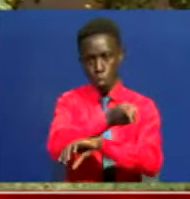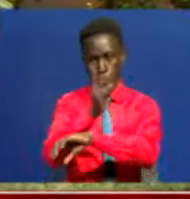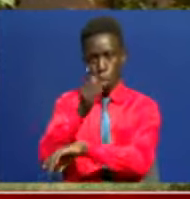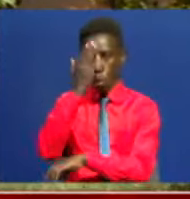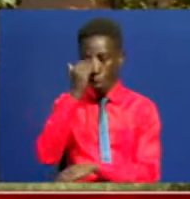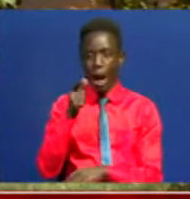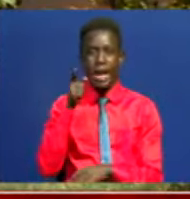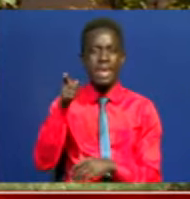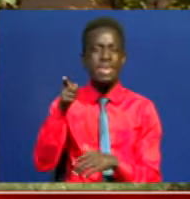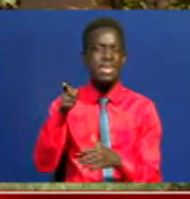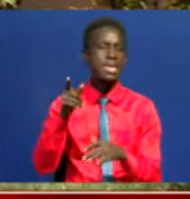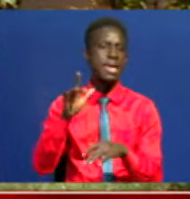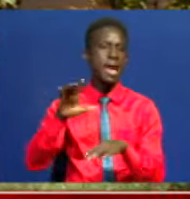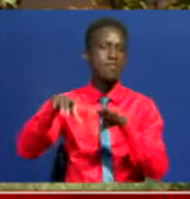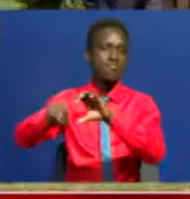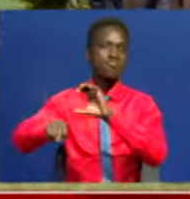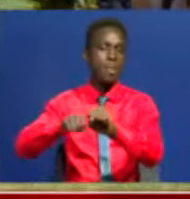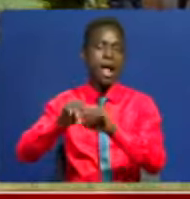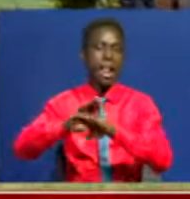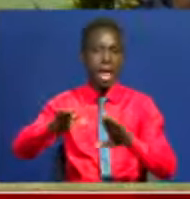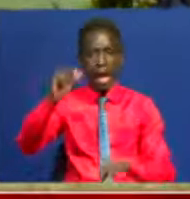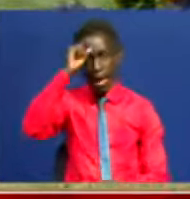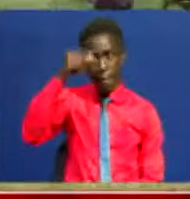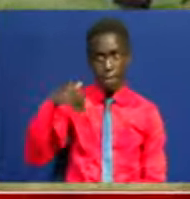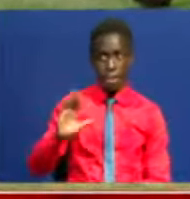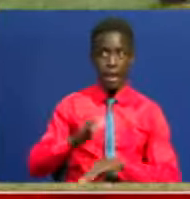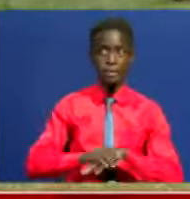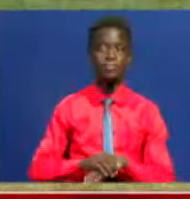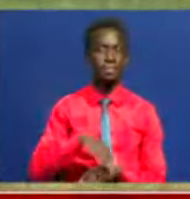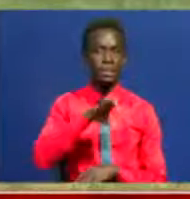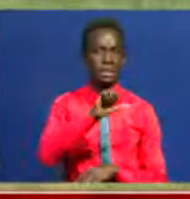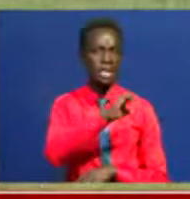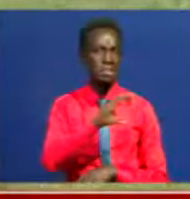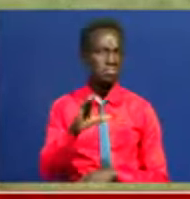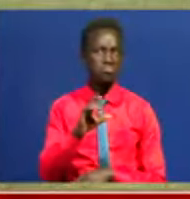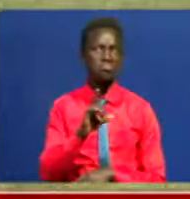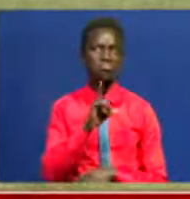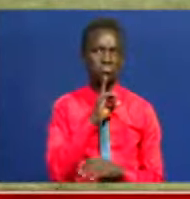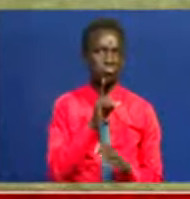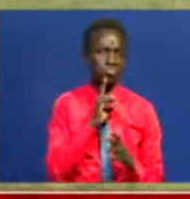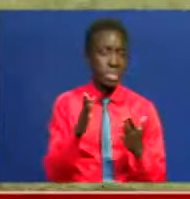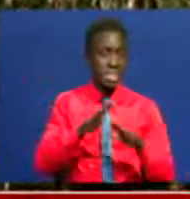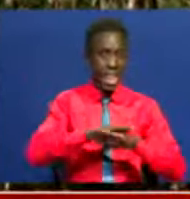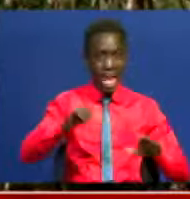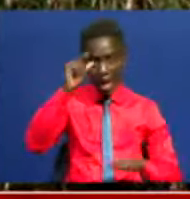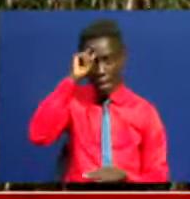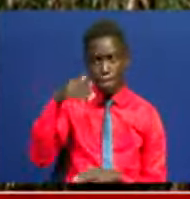initiated recovery cases for 8 parcels of land, while 12 properties are currently under